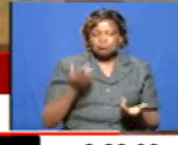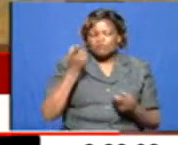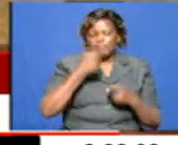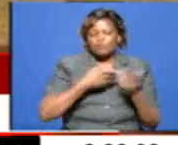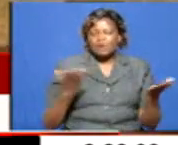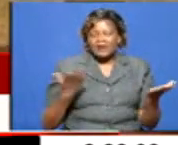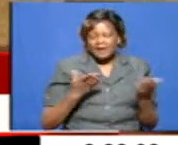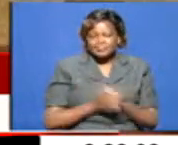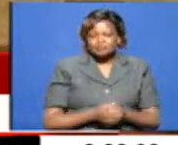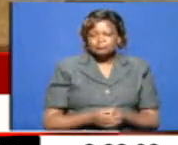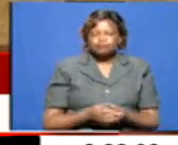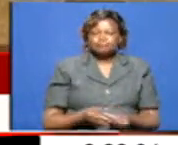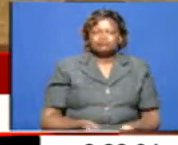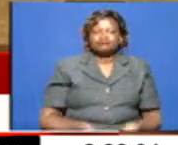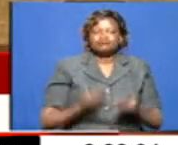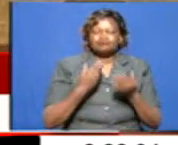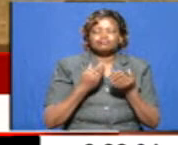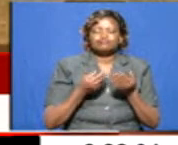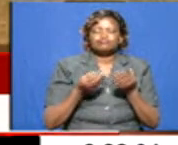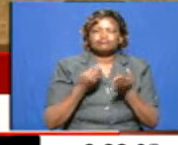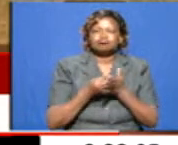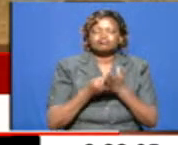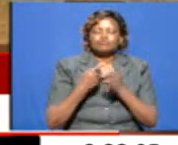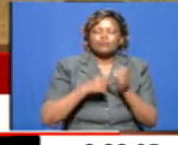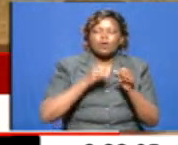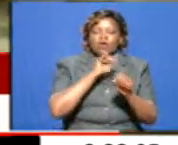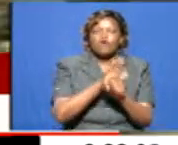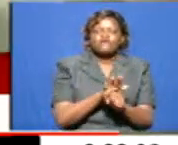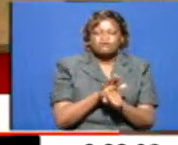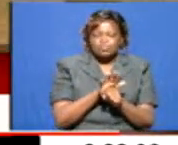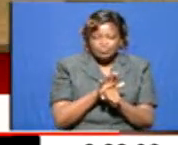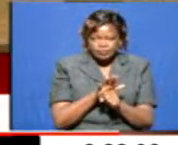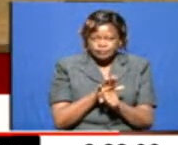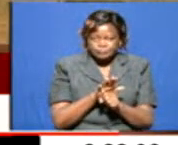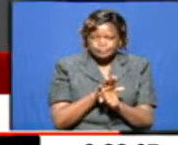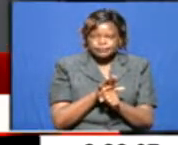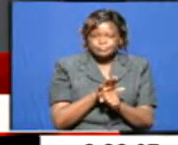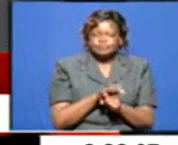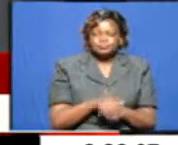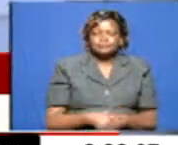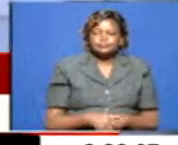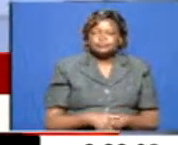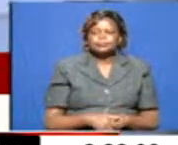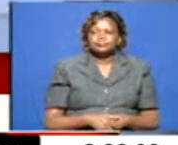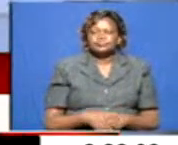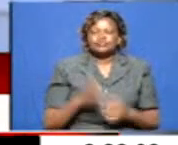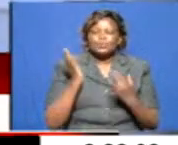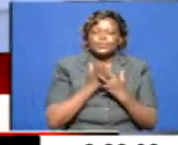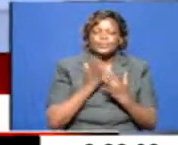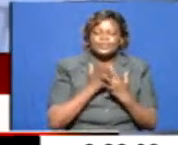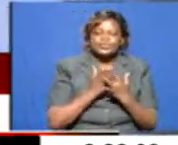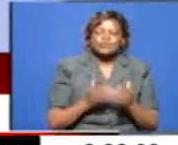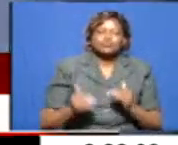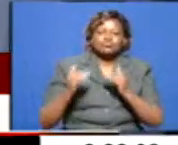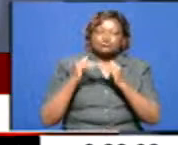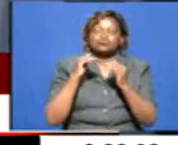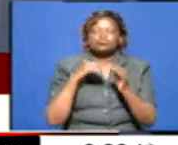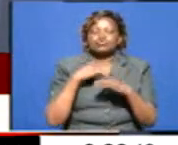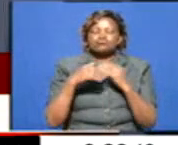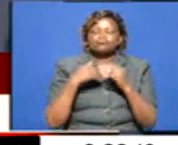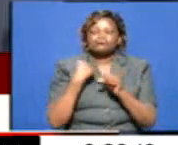to recovering income streams from COVID-19-related disruptions. Equity's total operating